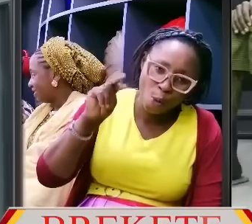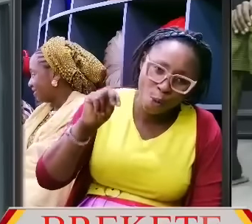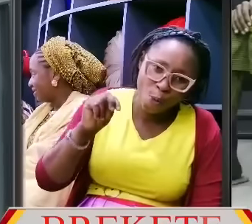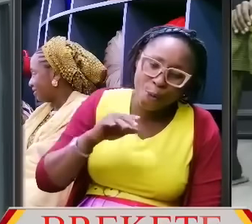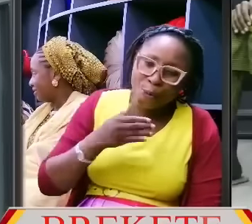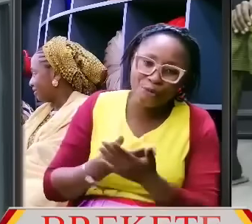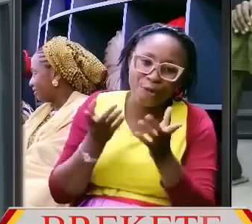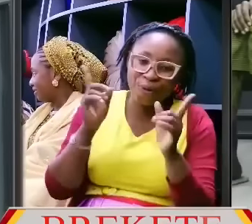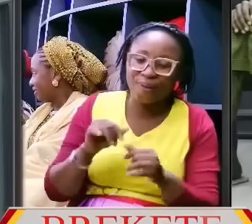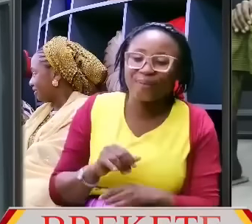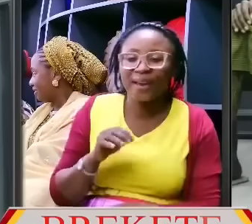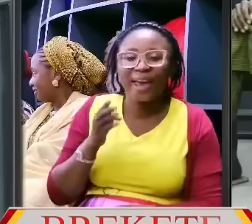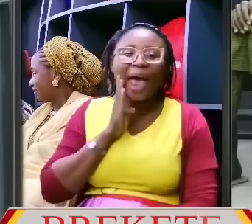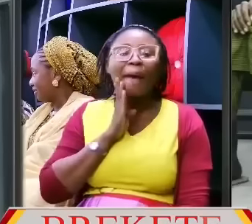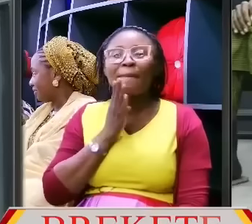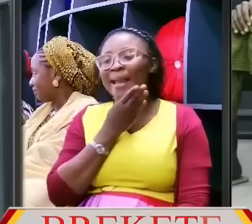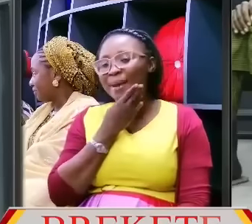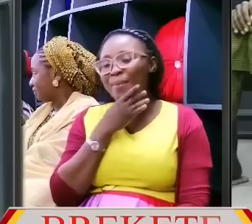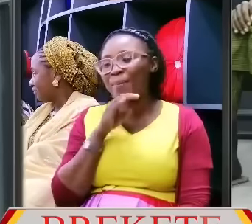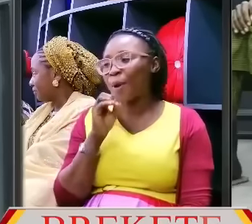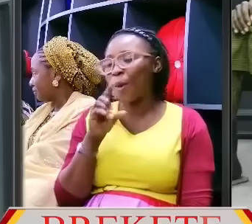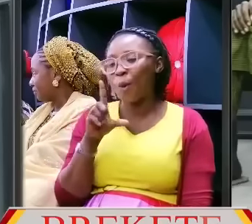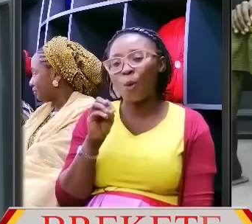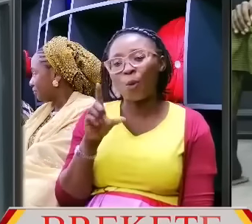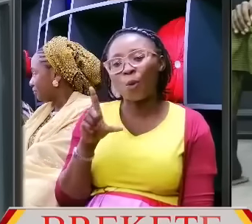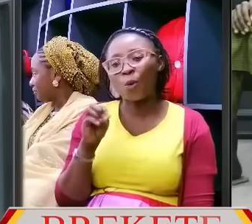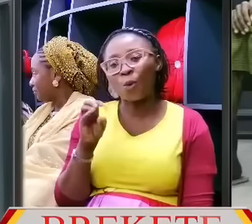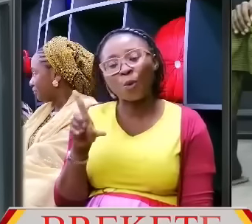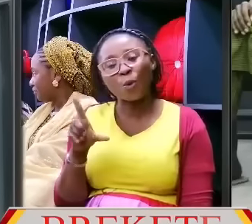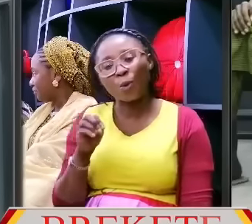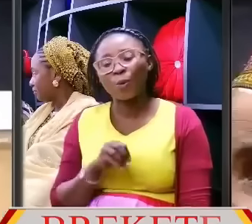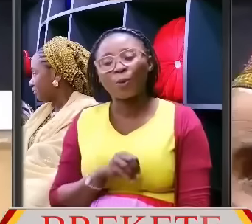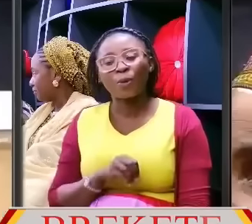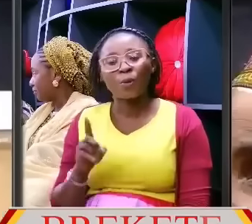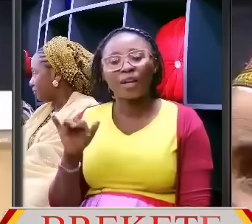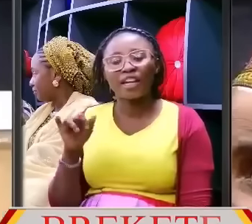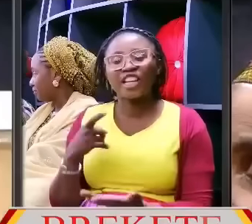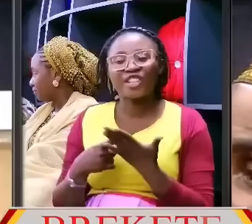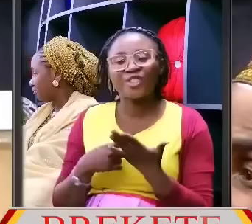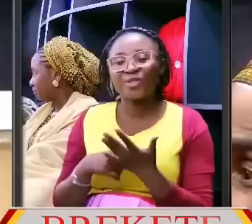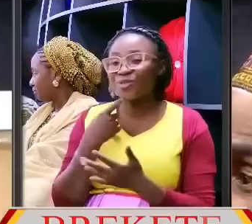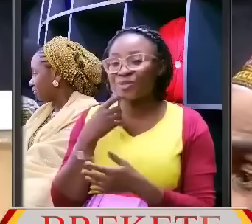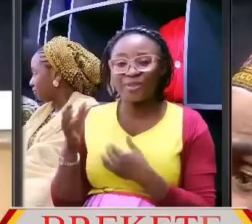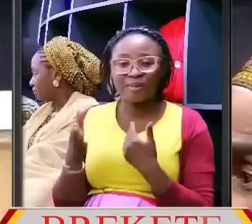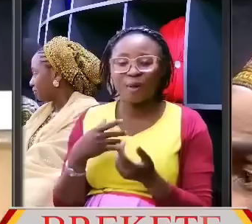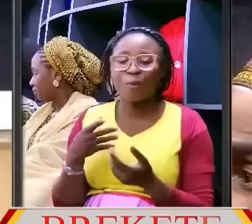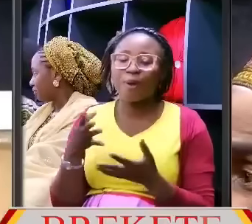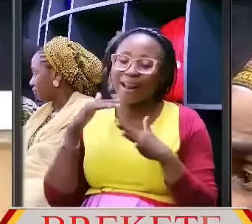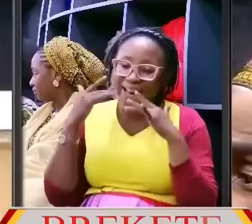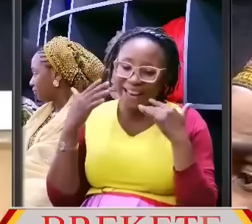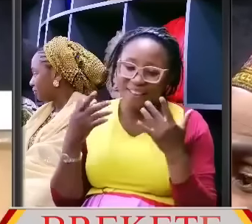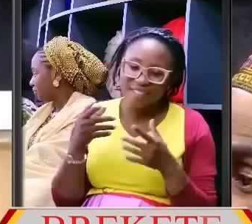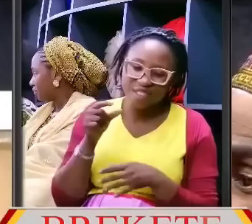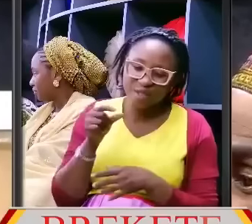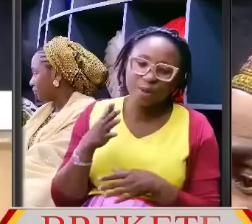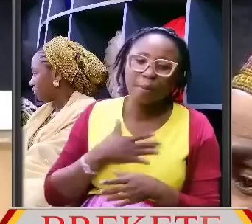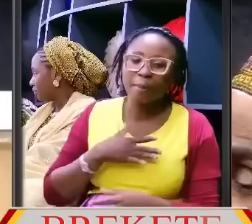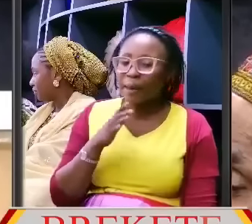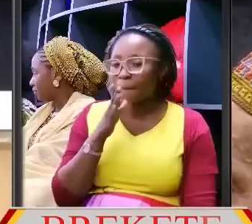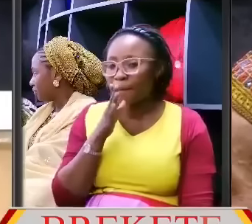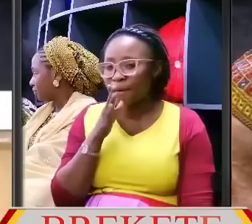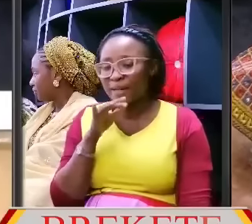hembe, lembe. You see, where then they discuss serious matter, we go take laugh and them. My